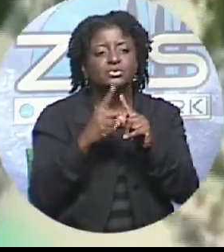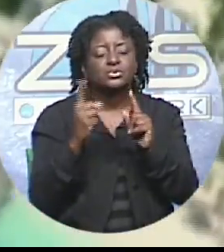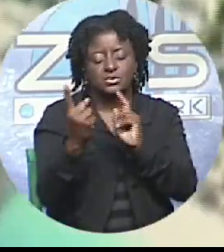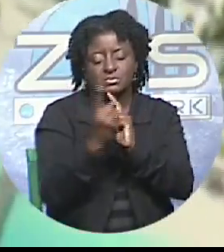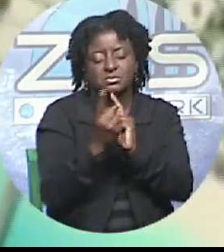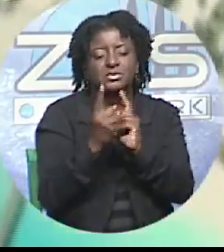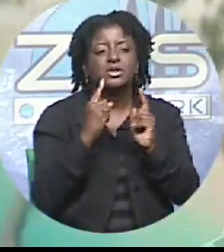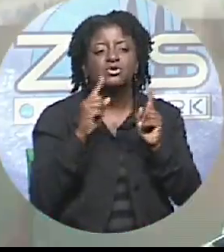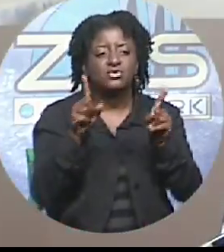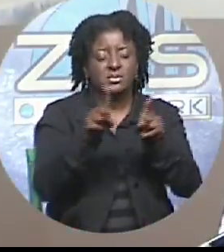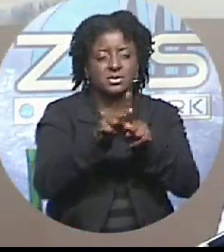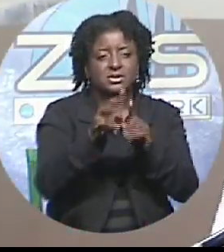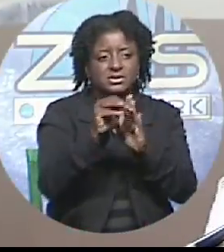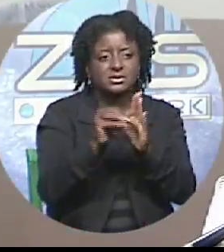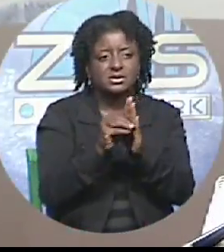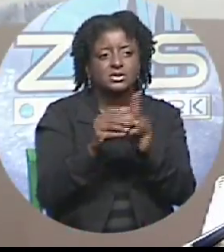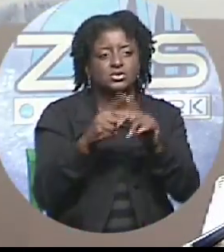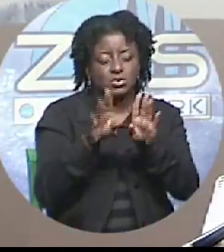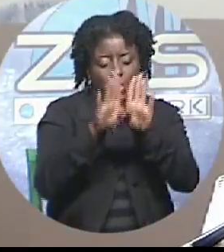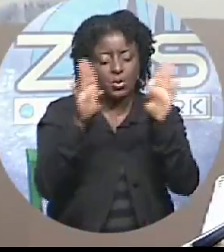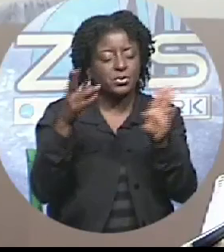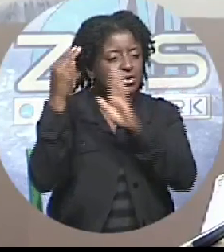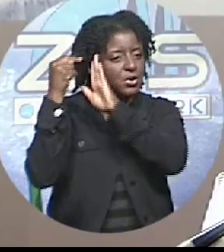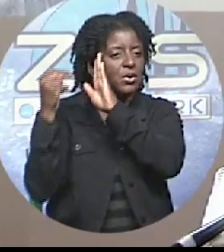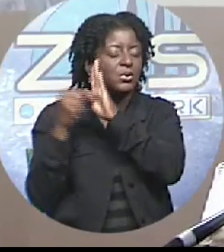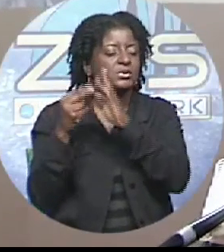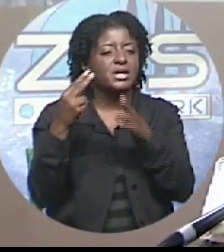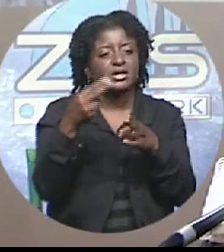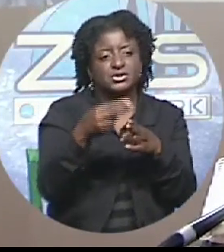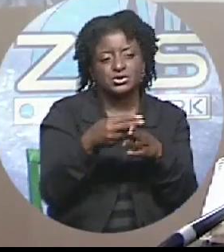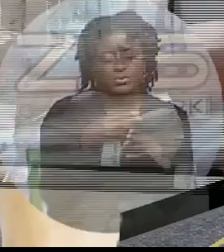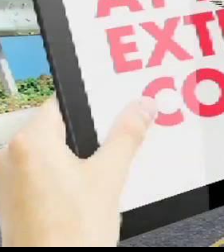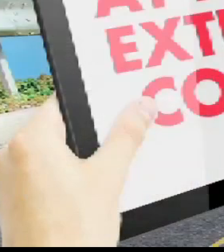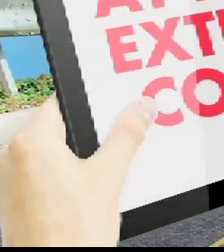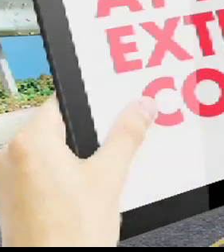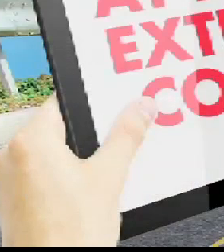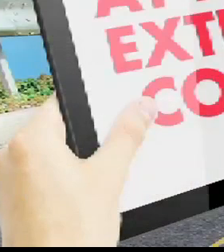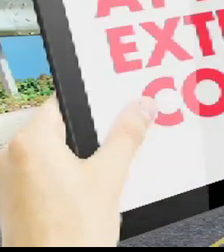can be opened soon. C.S. Gatterly, ZNS Network News.